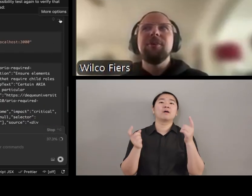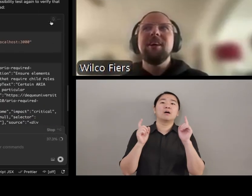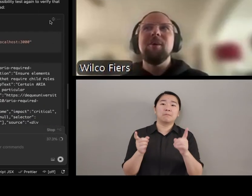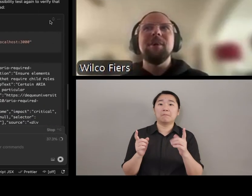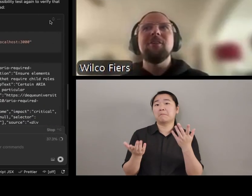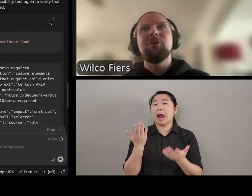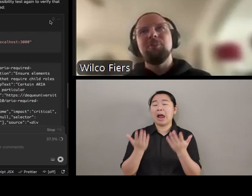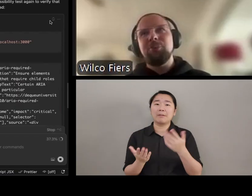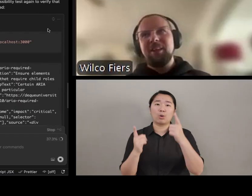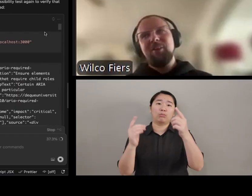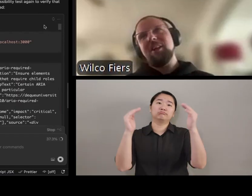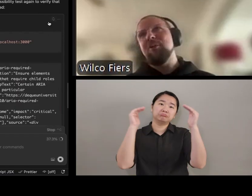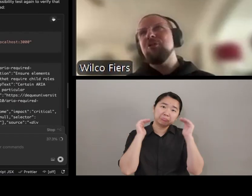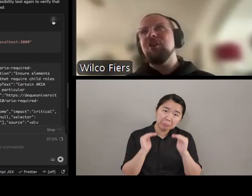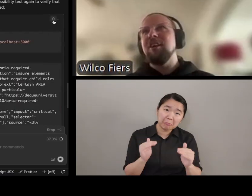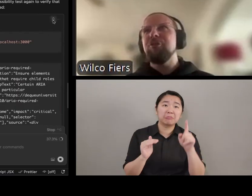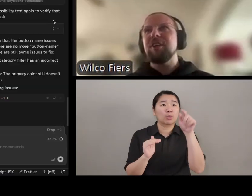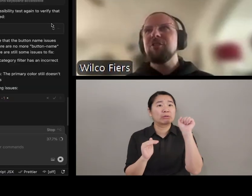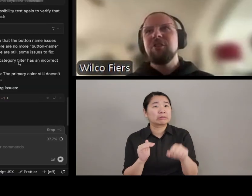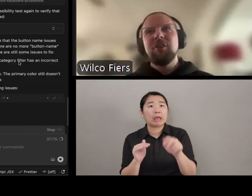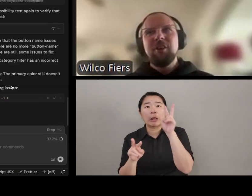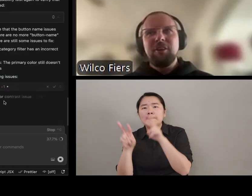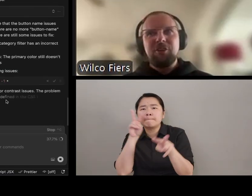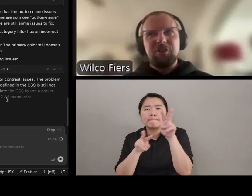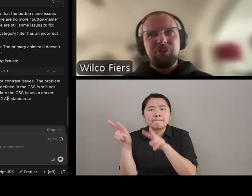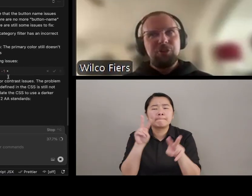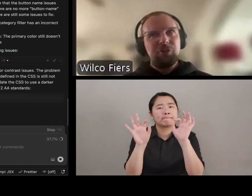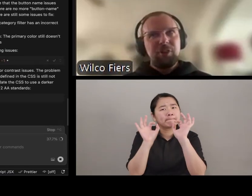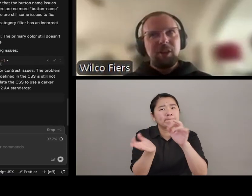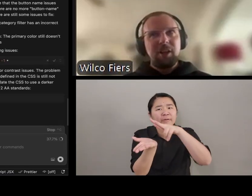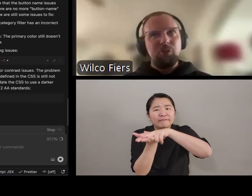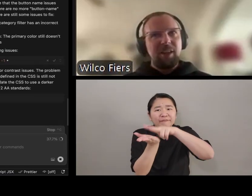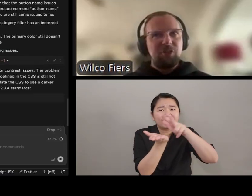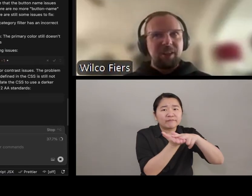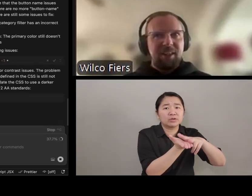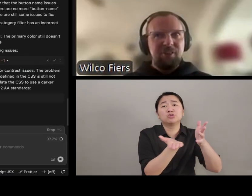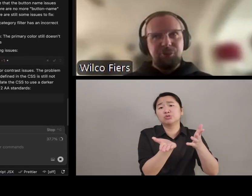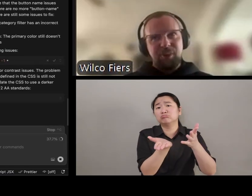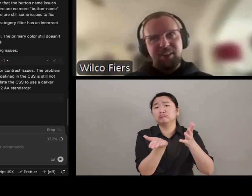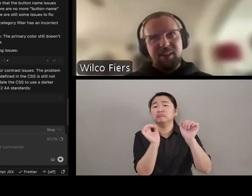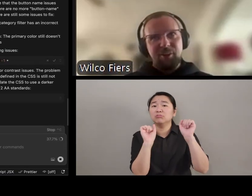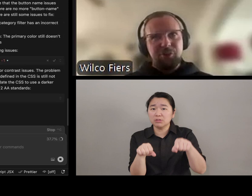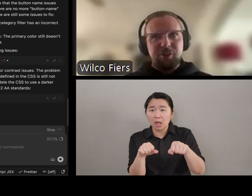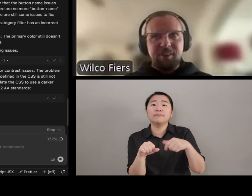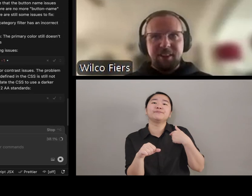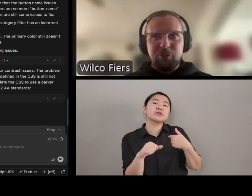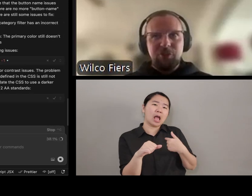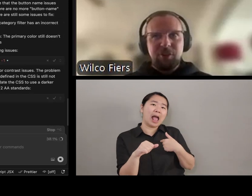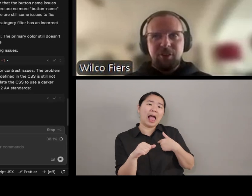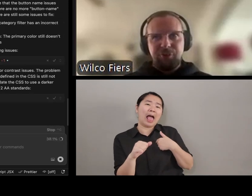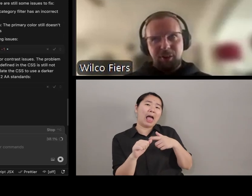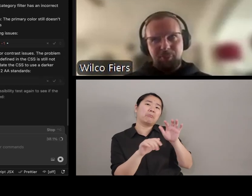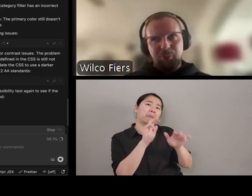cool? It completely, while I was talking, fixed these issues. It ran a scan to find out if there's anything